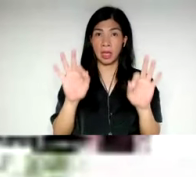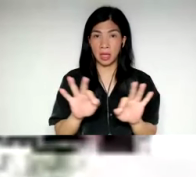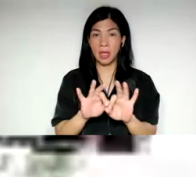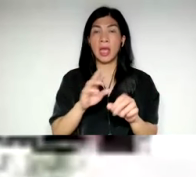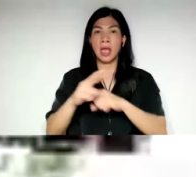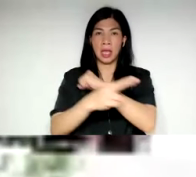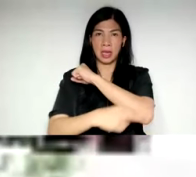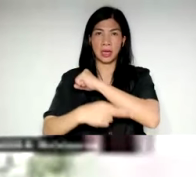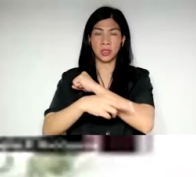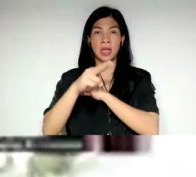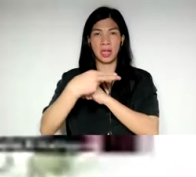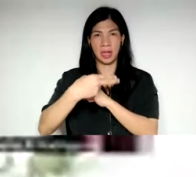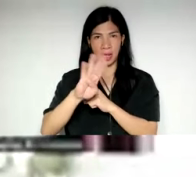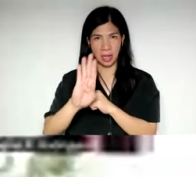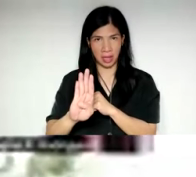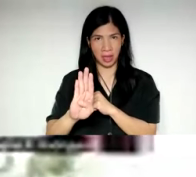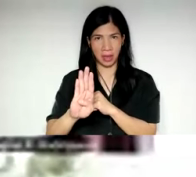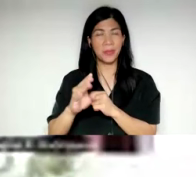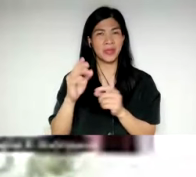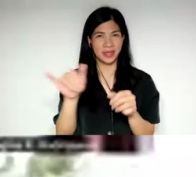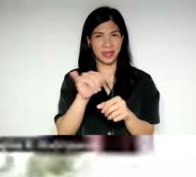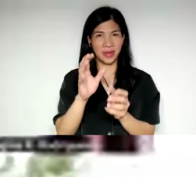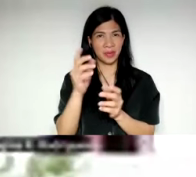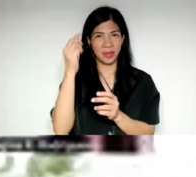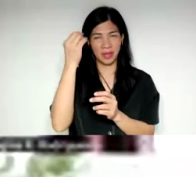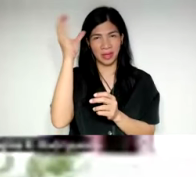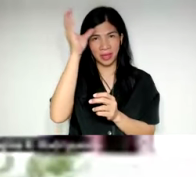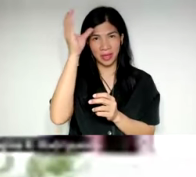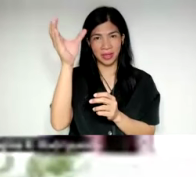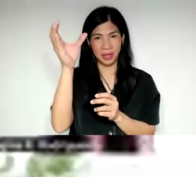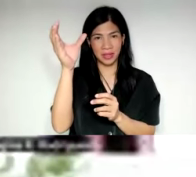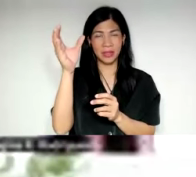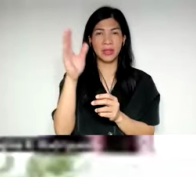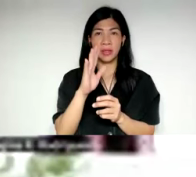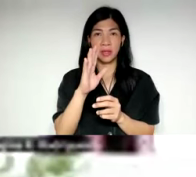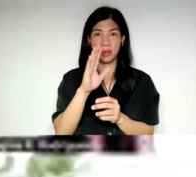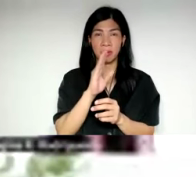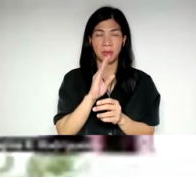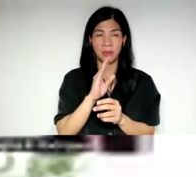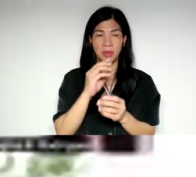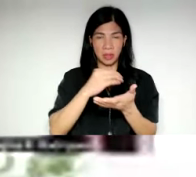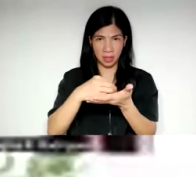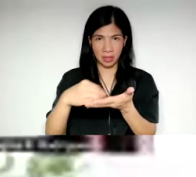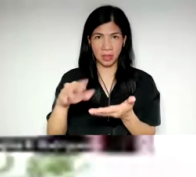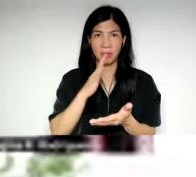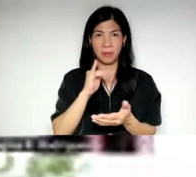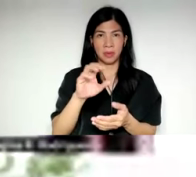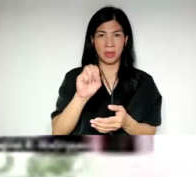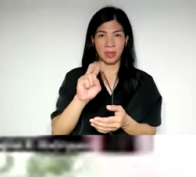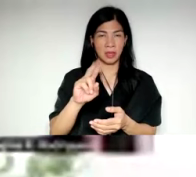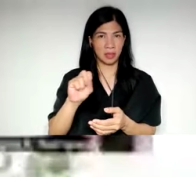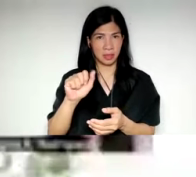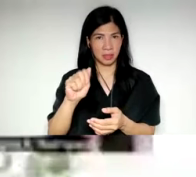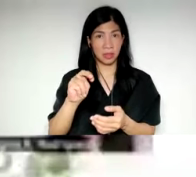Shinard. These are our current hubs, and we have many of them, the majority in the Global